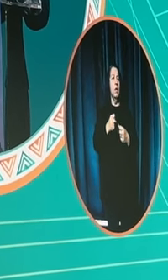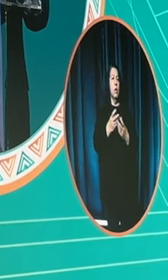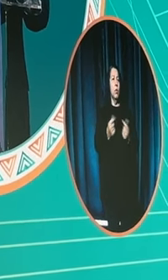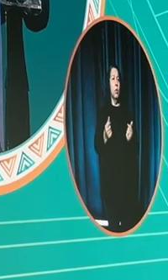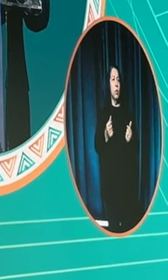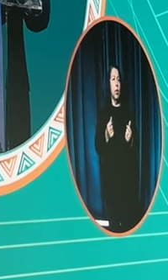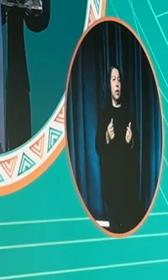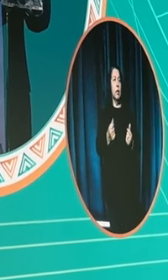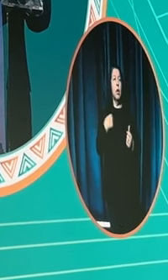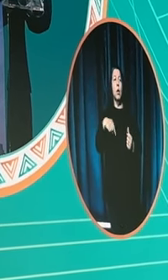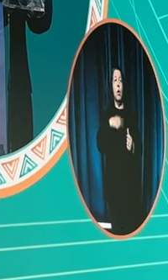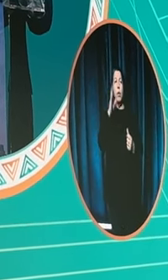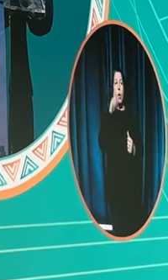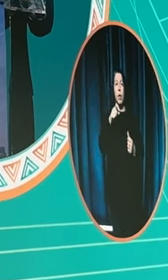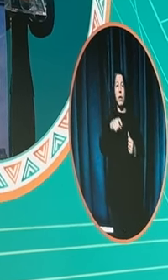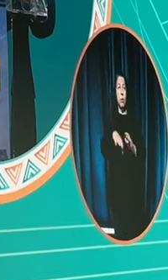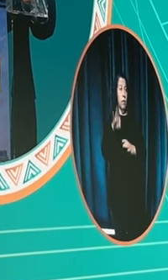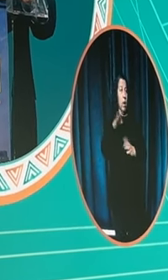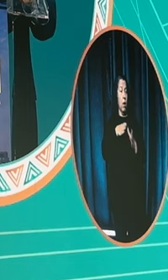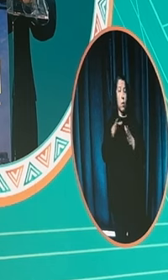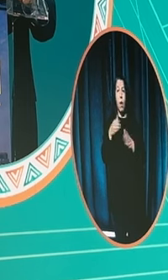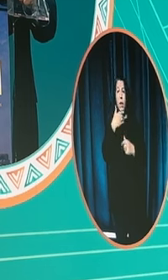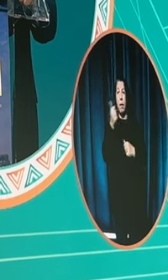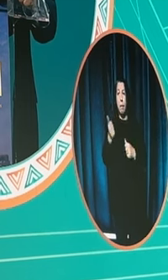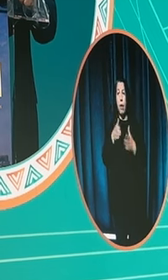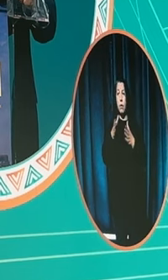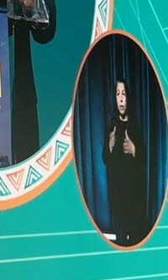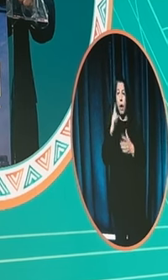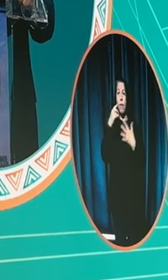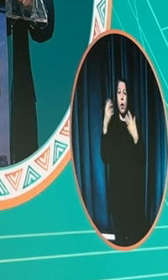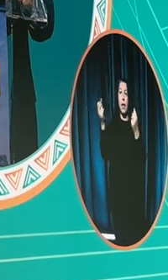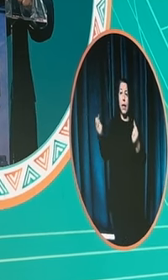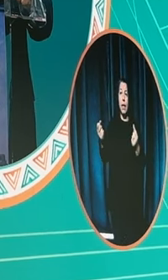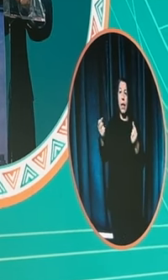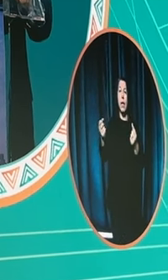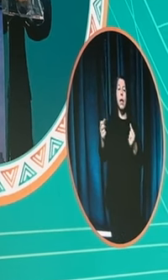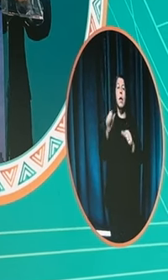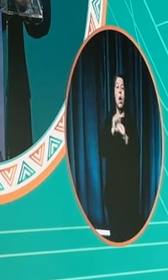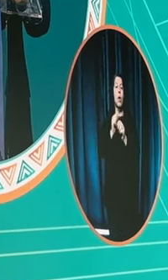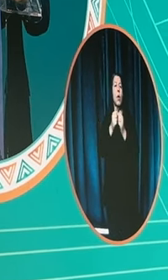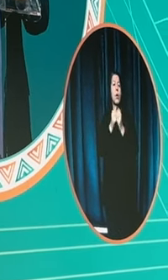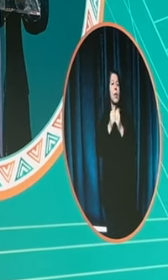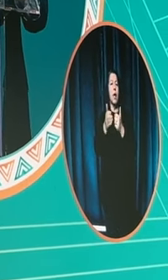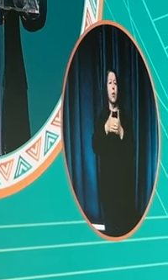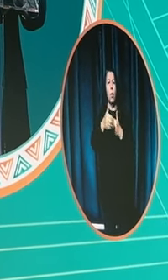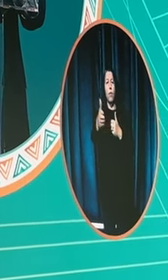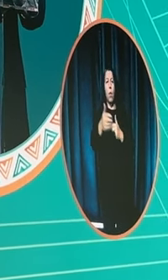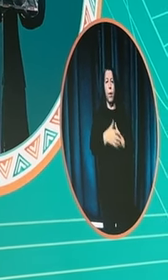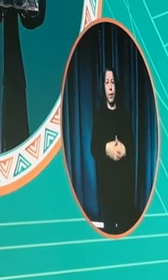and we are going to need to find a way, the best way to heal and move together forward. And so